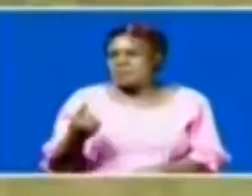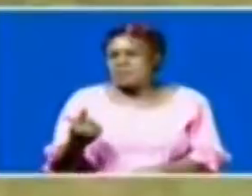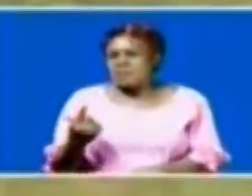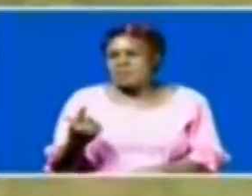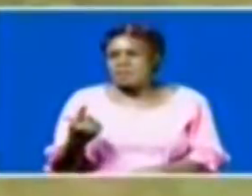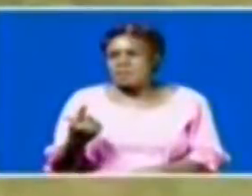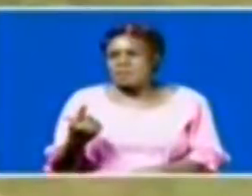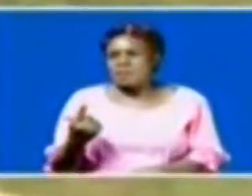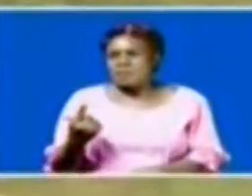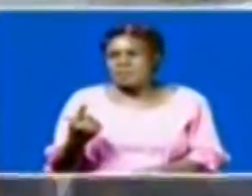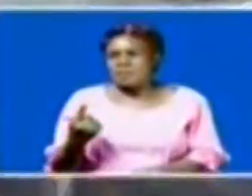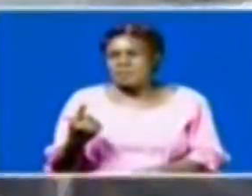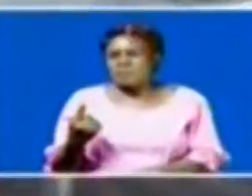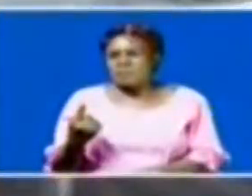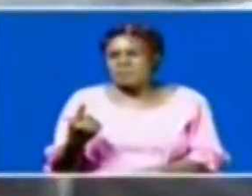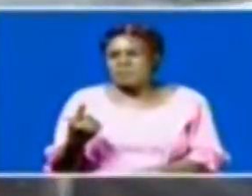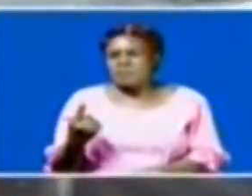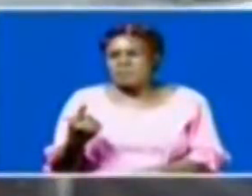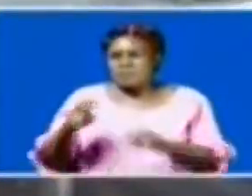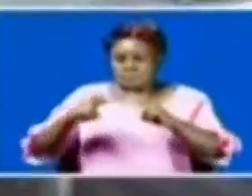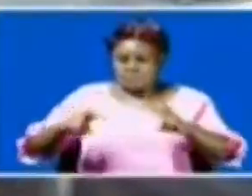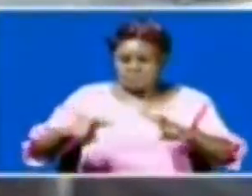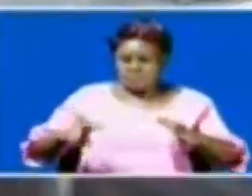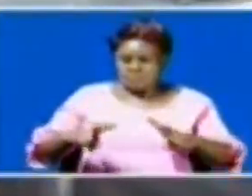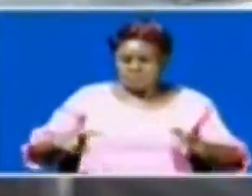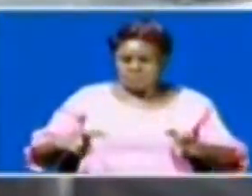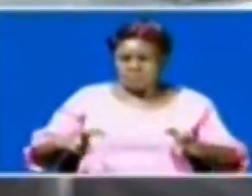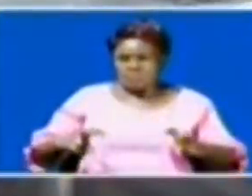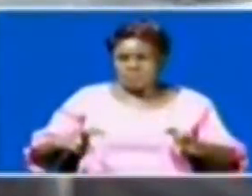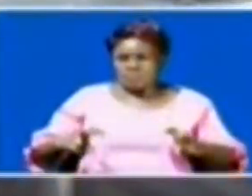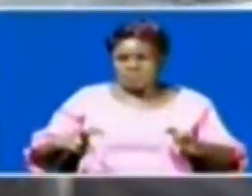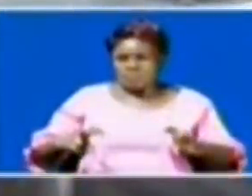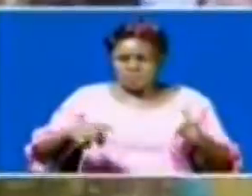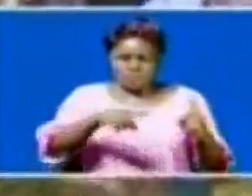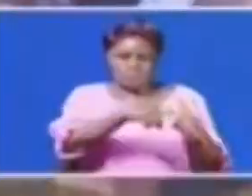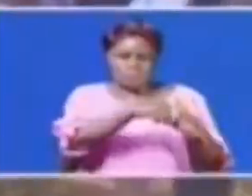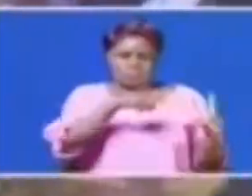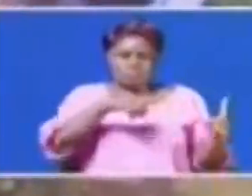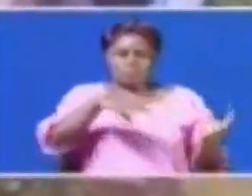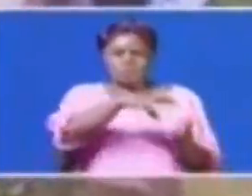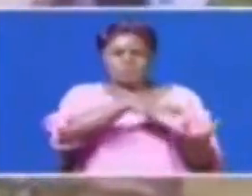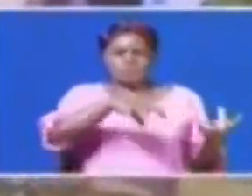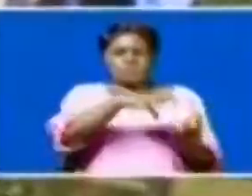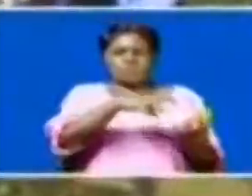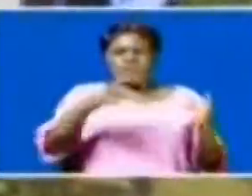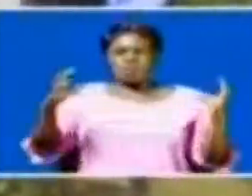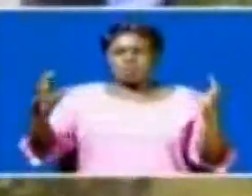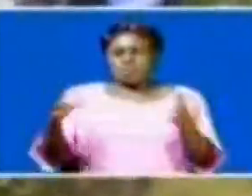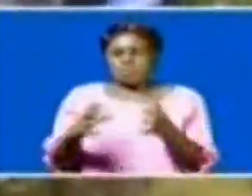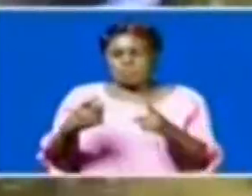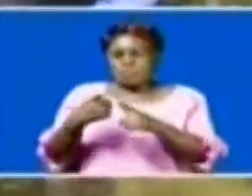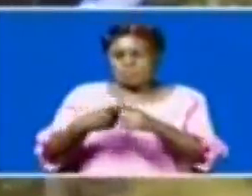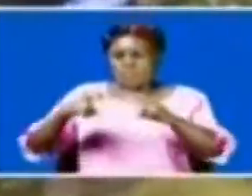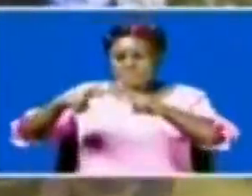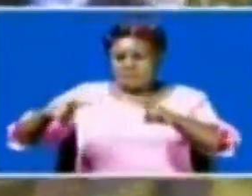just regarding the investigation into this puzzling murder is that a team from the